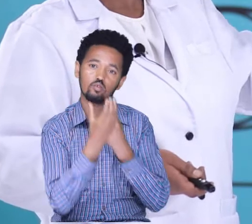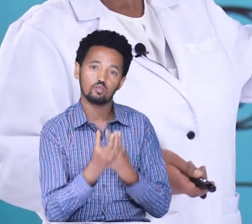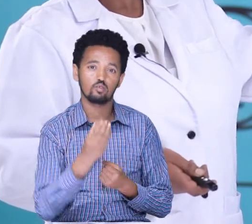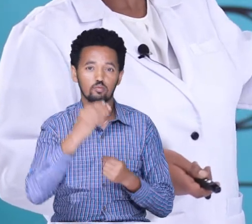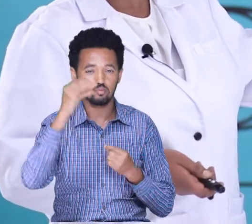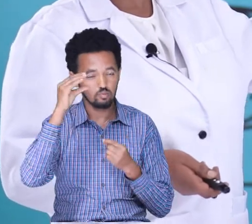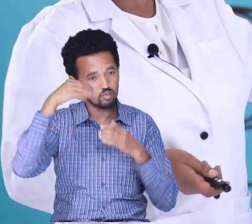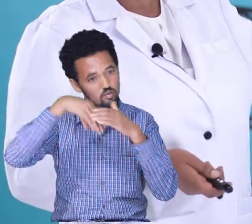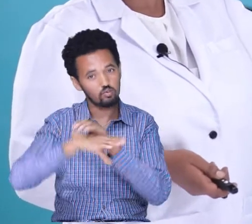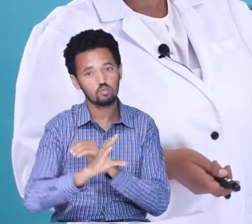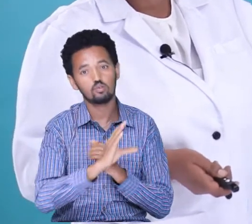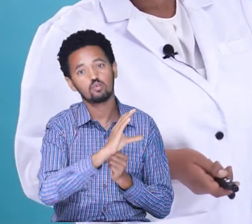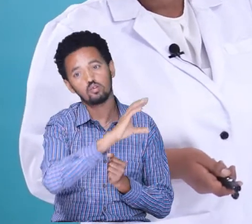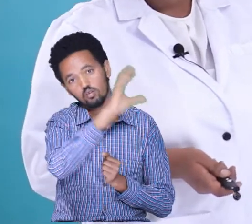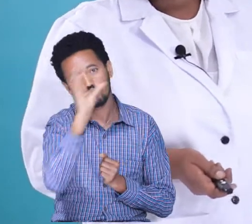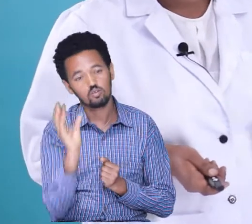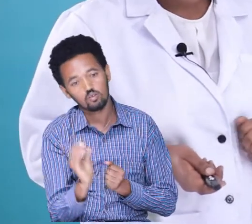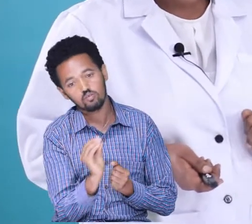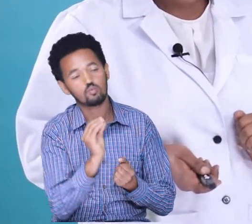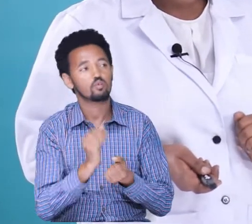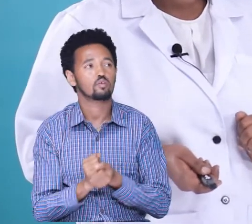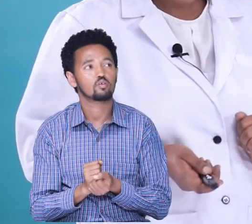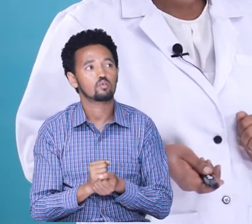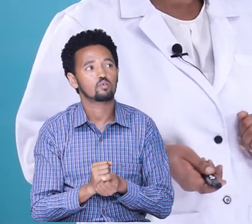How latitudes affect the climate of Africa?